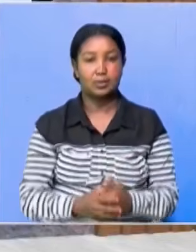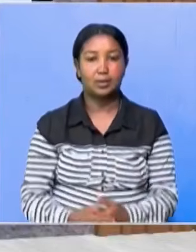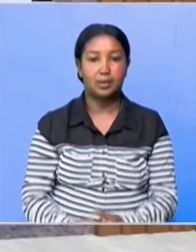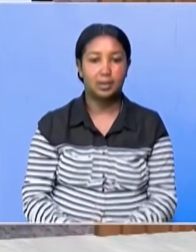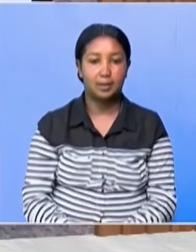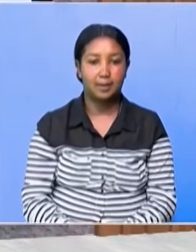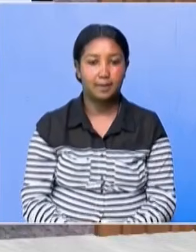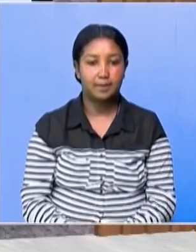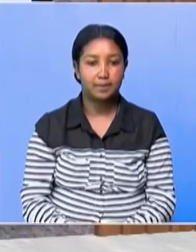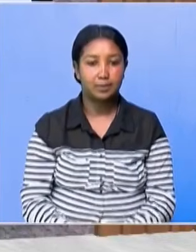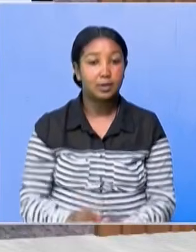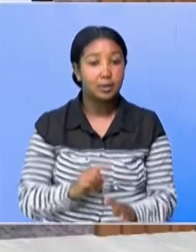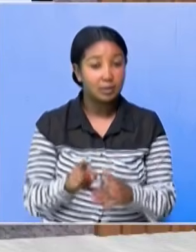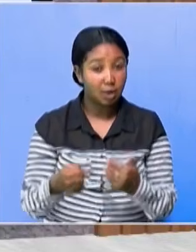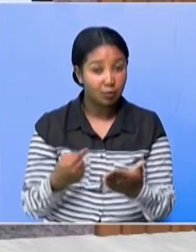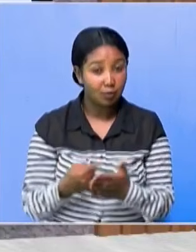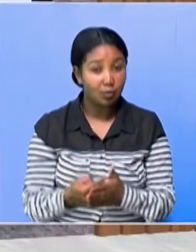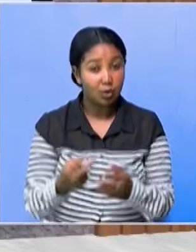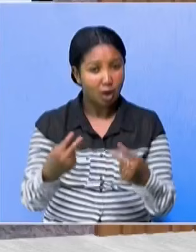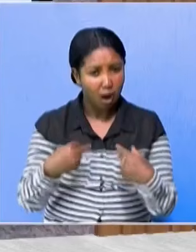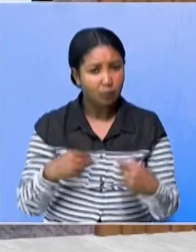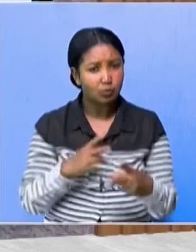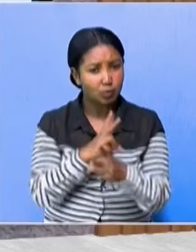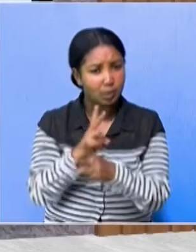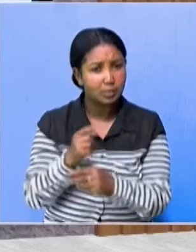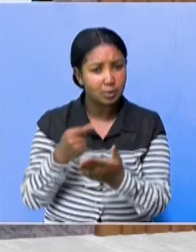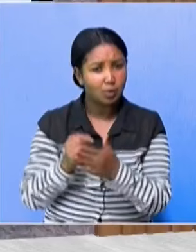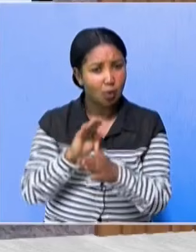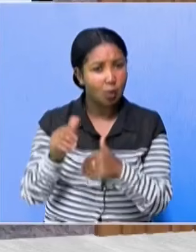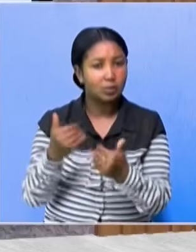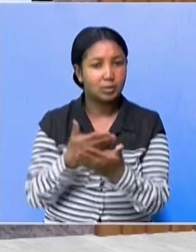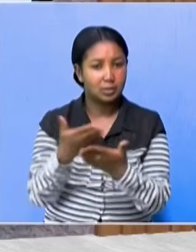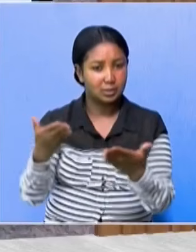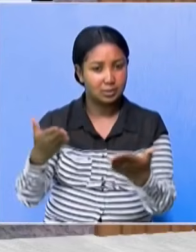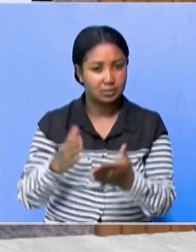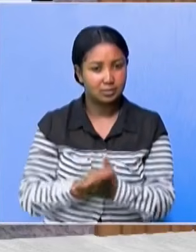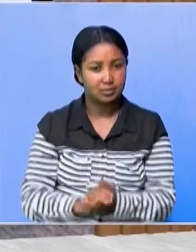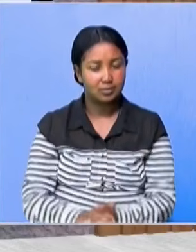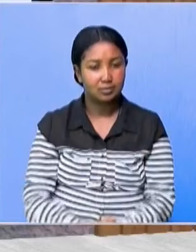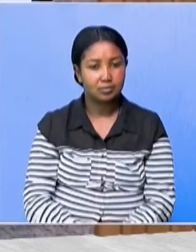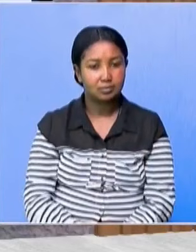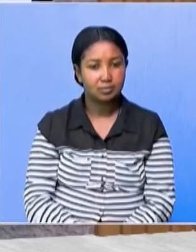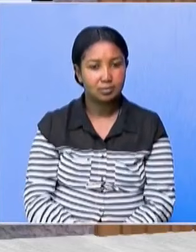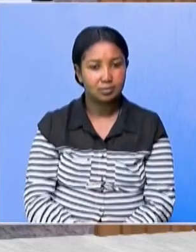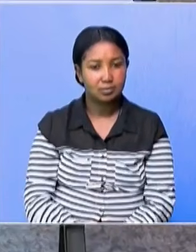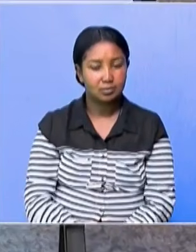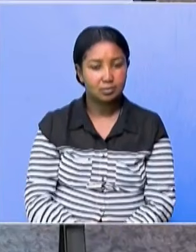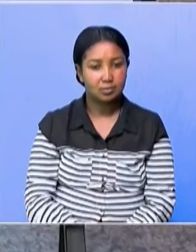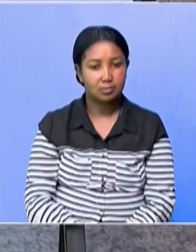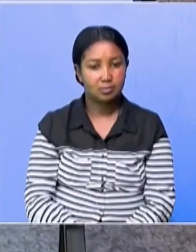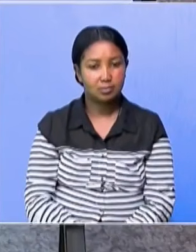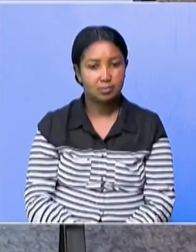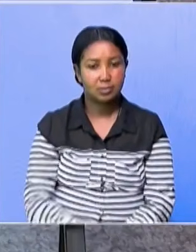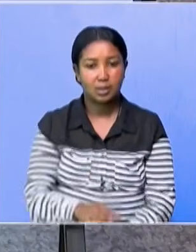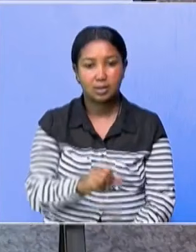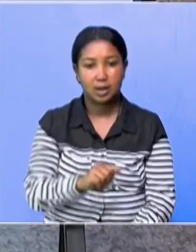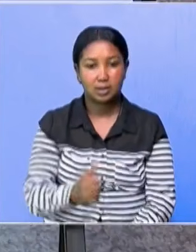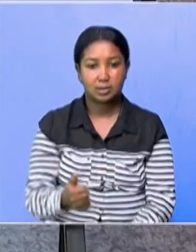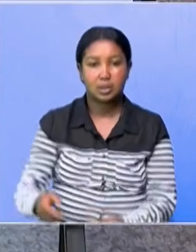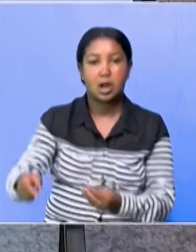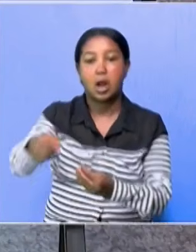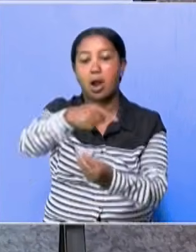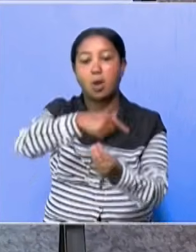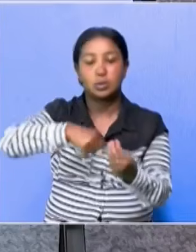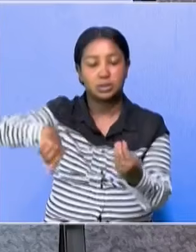pedestrians. Therefore, you have to keep all these things. So that's it. The other one is